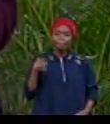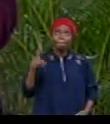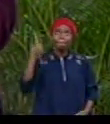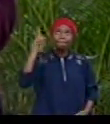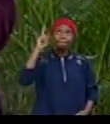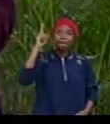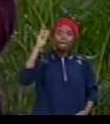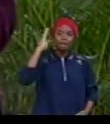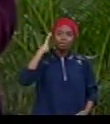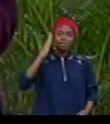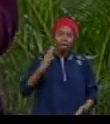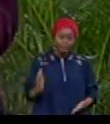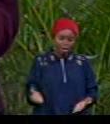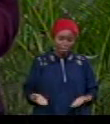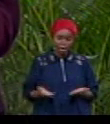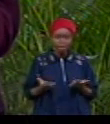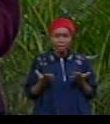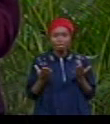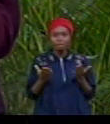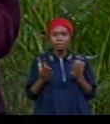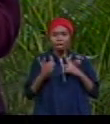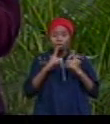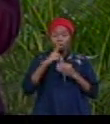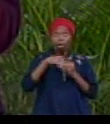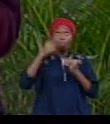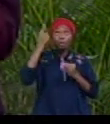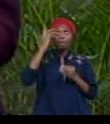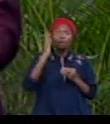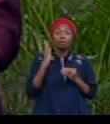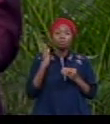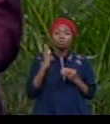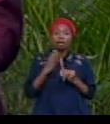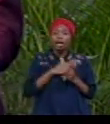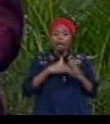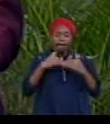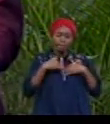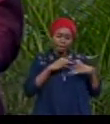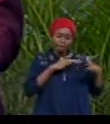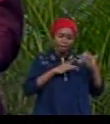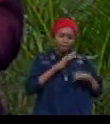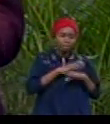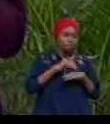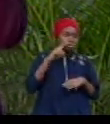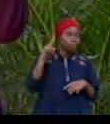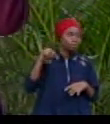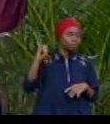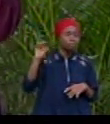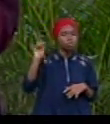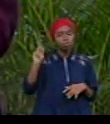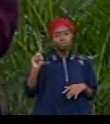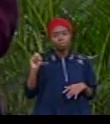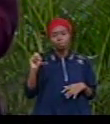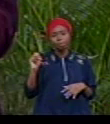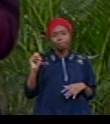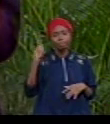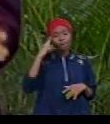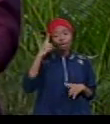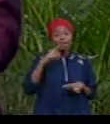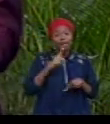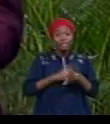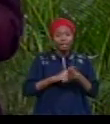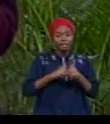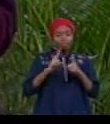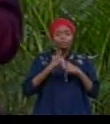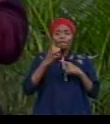shall arise, talking about God, and have mercy upon Zion. For the time to favor